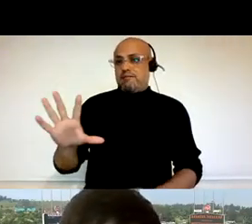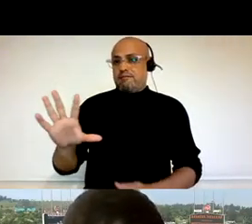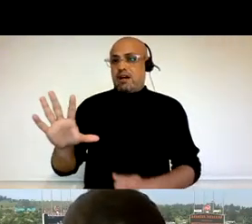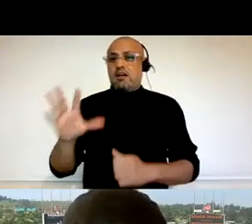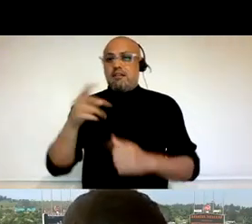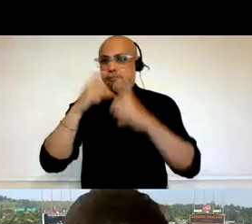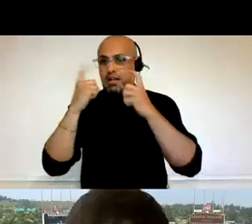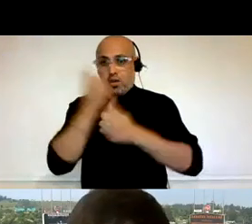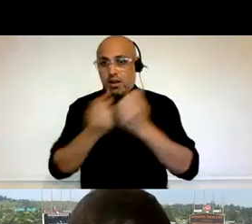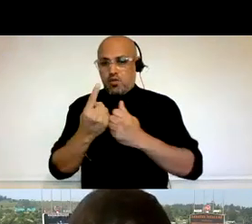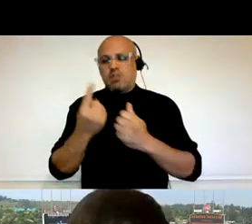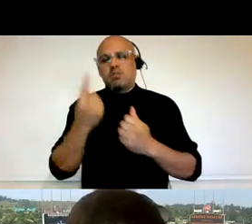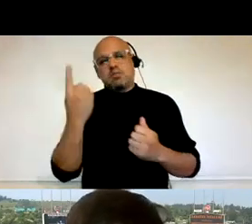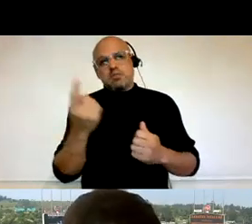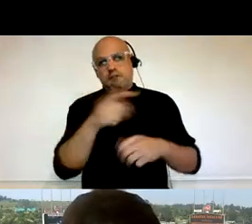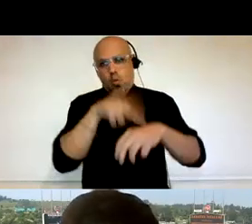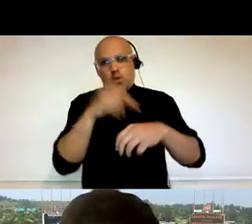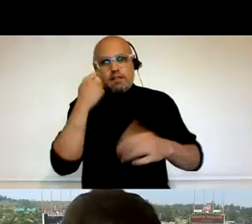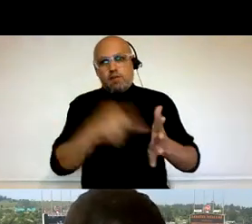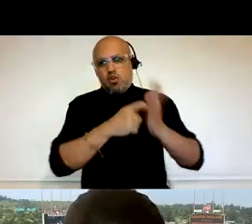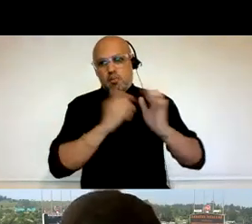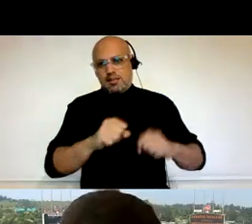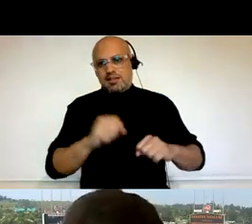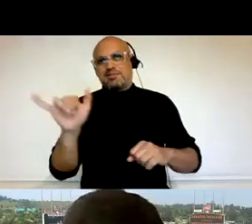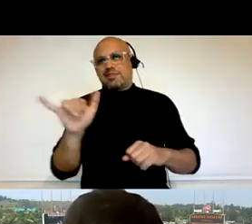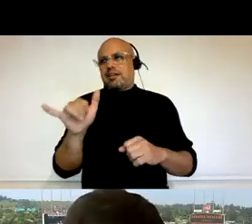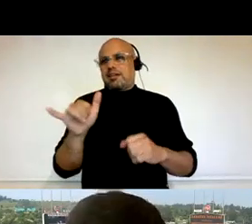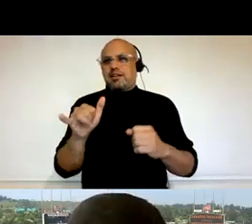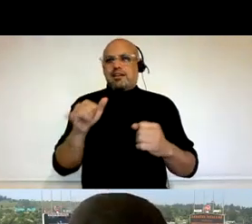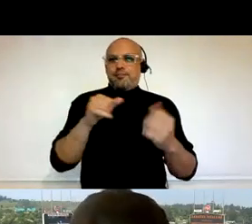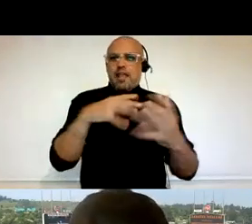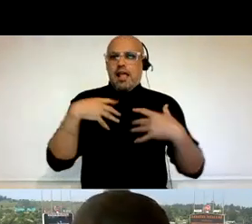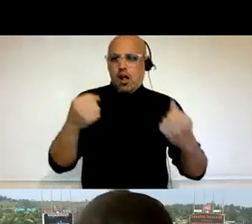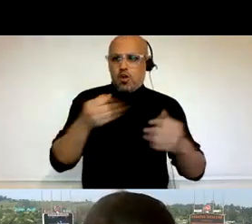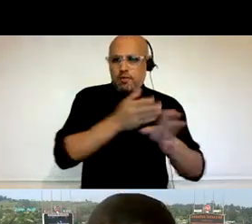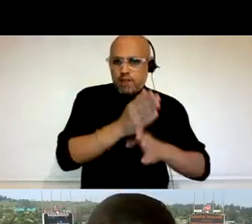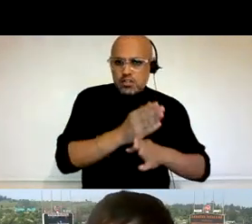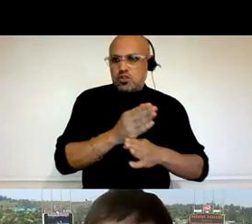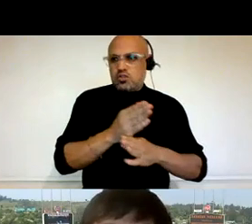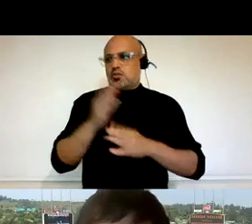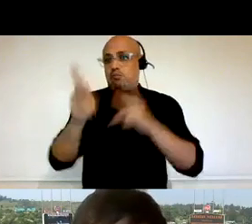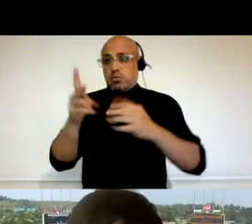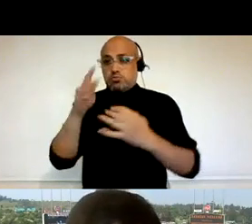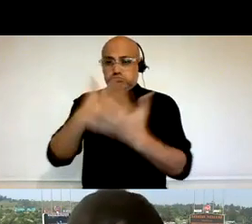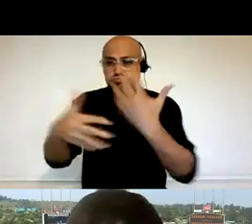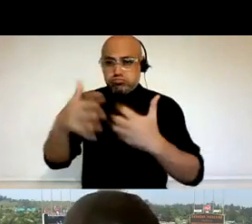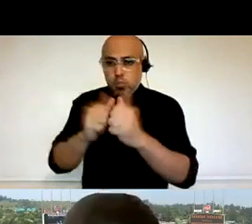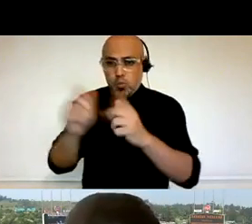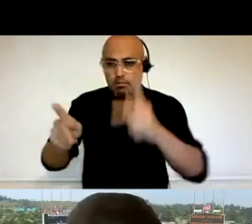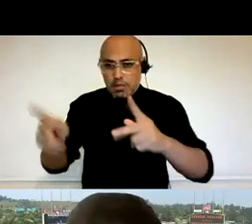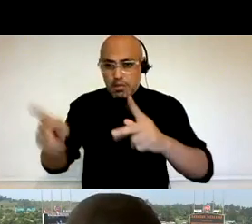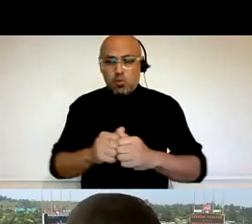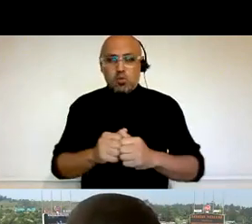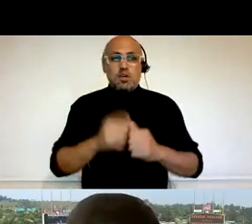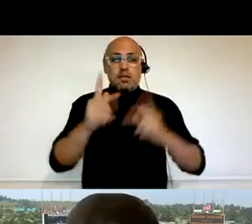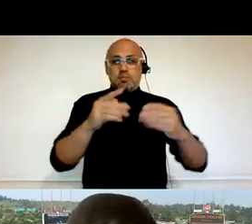Certainly healthcare professionals, someone that's going to be interfacing with a lot of people a lot of time, the people in the testing area, people that are preparing